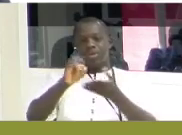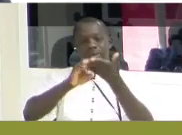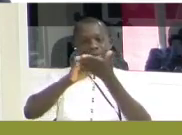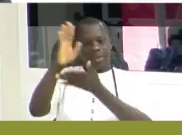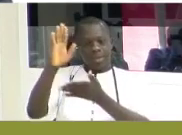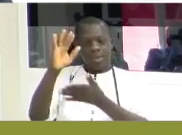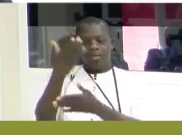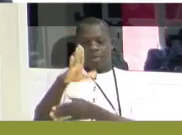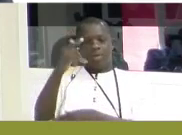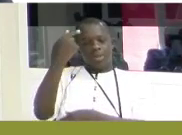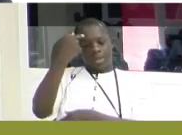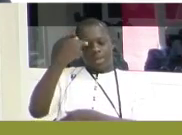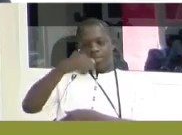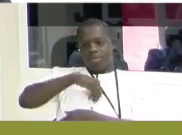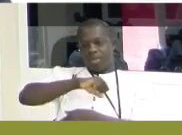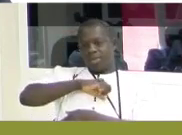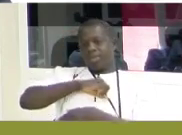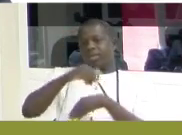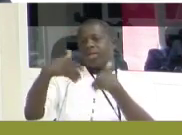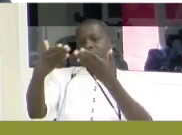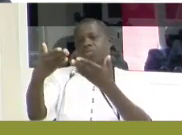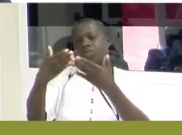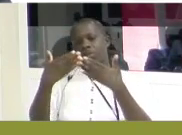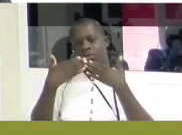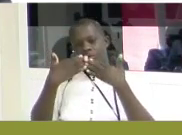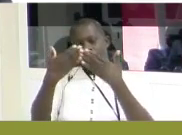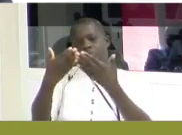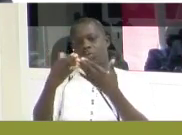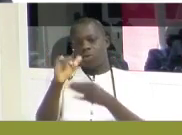information when I don't.